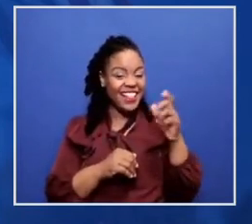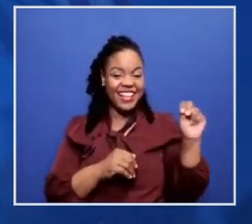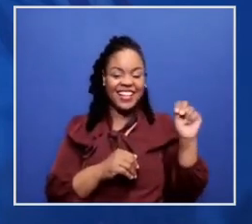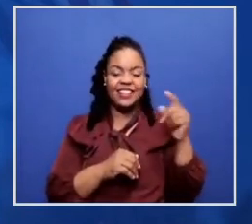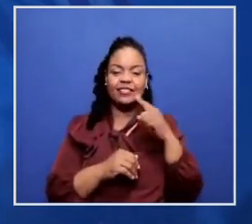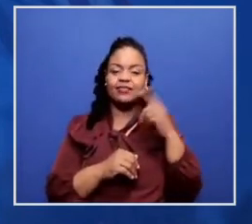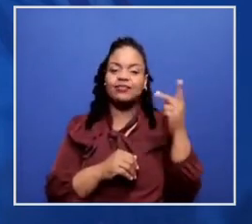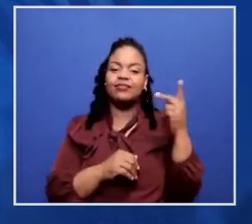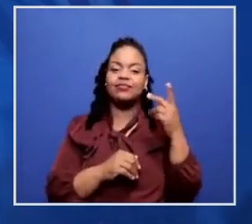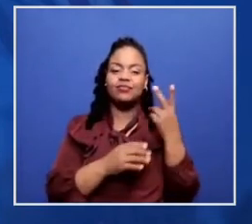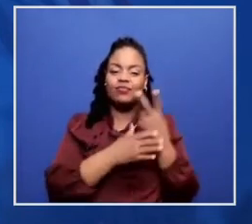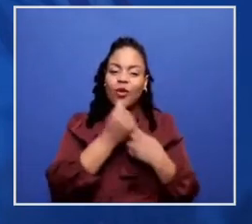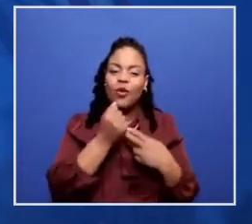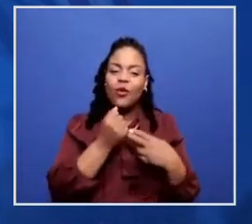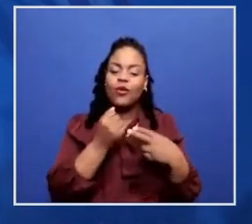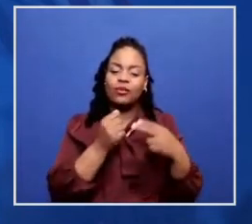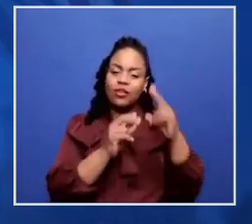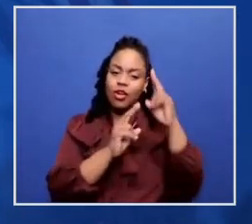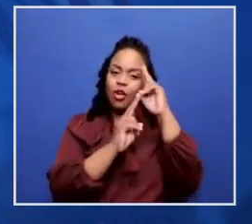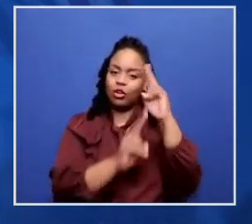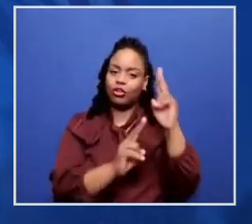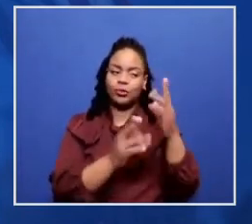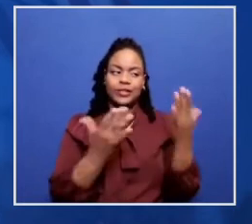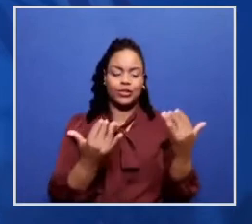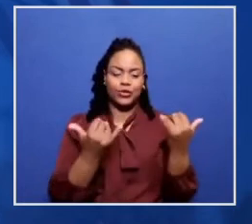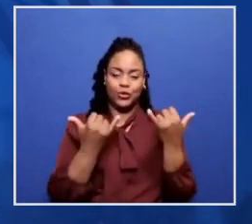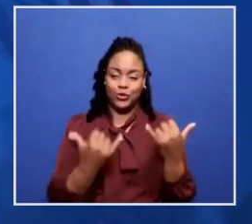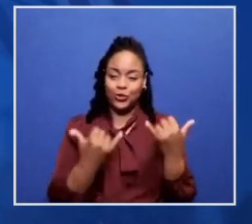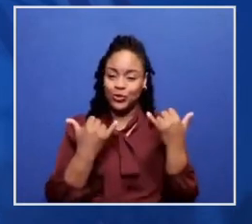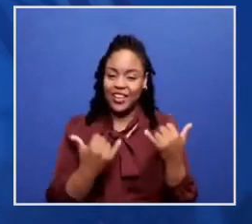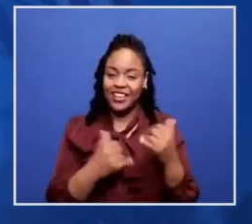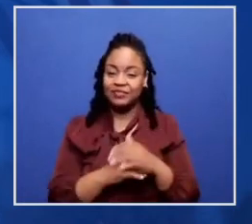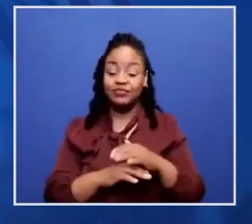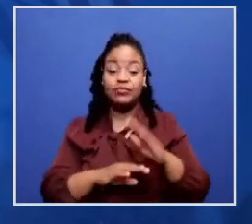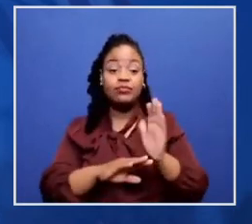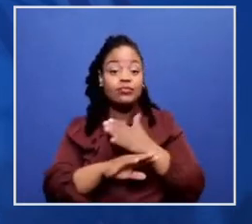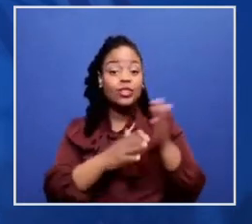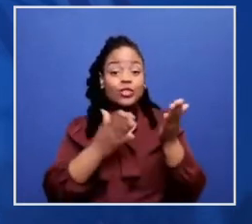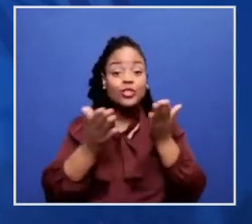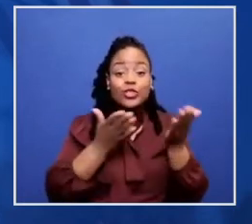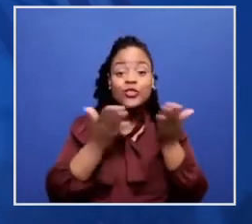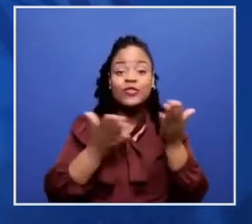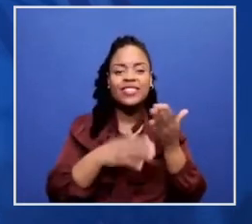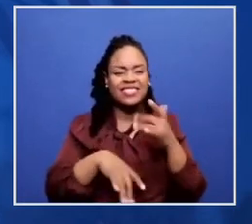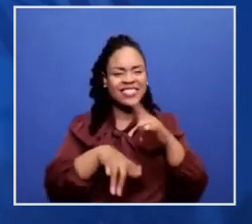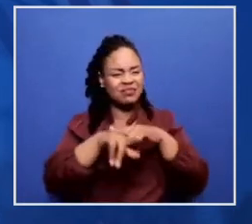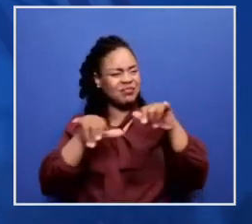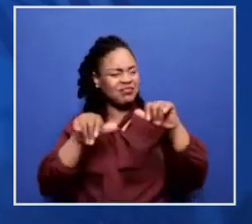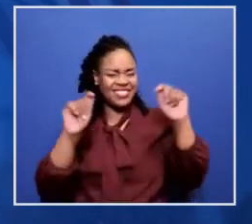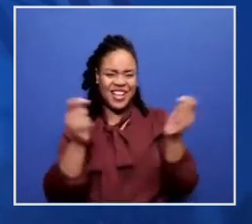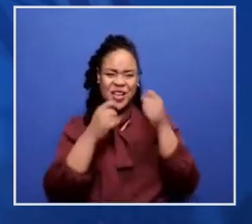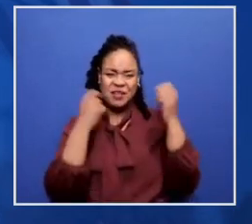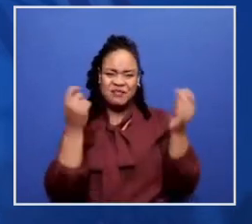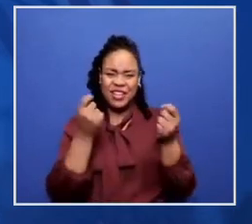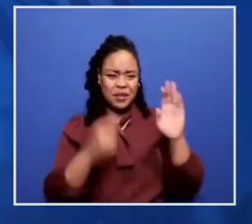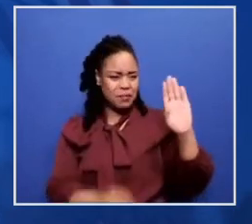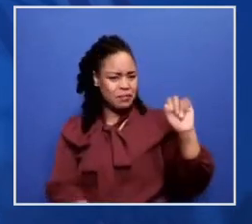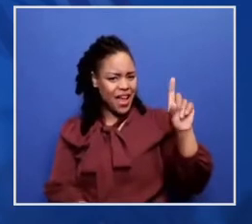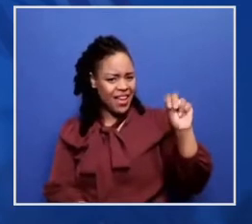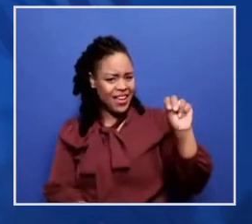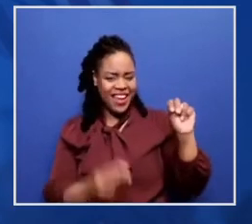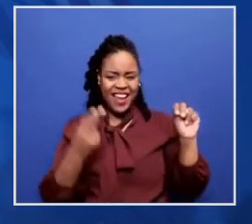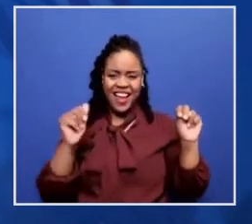today, sharing the spirit of service while celebrating the incoming Biden-Harris administration. Yes, you